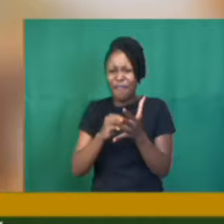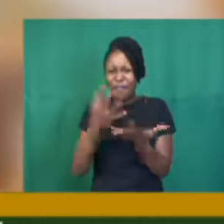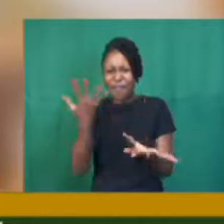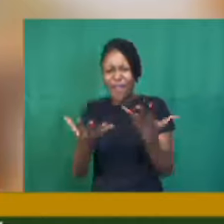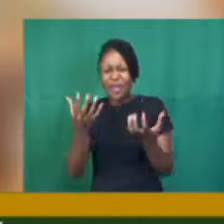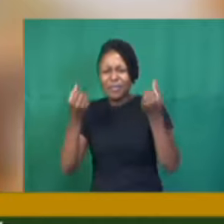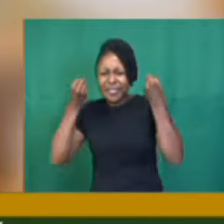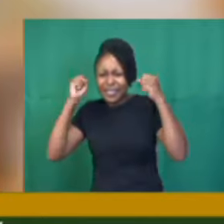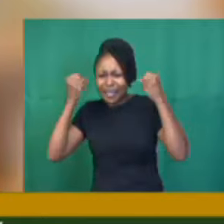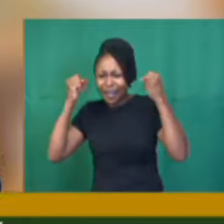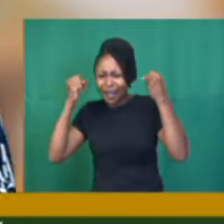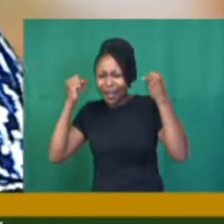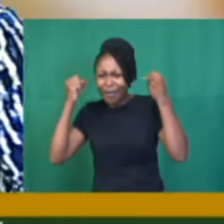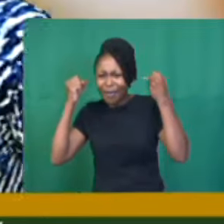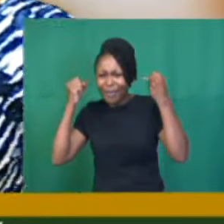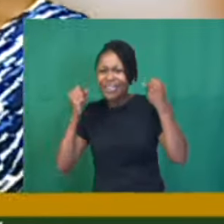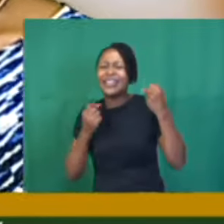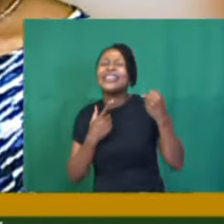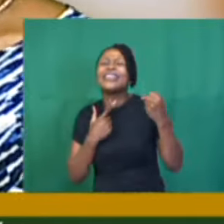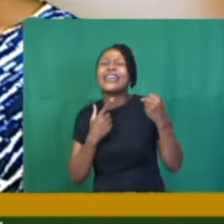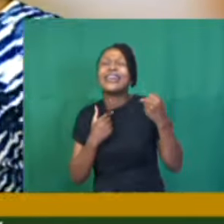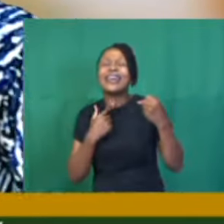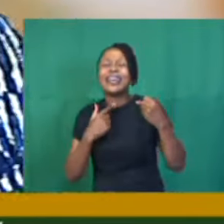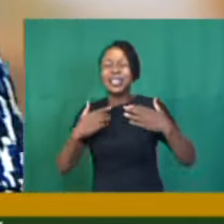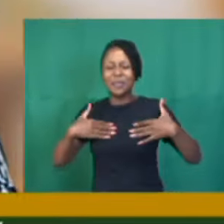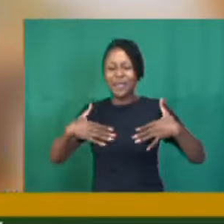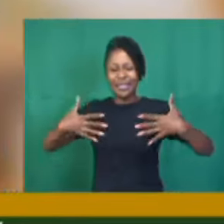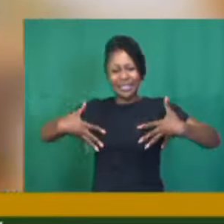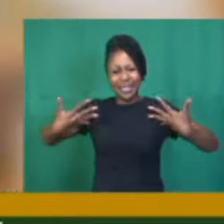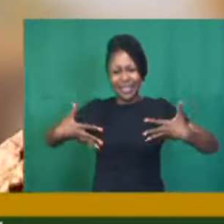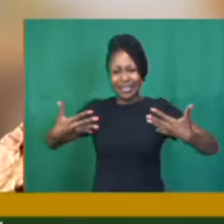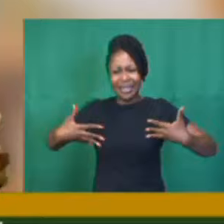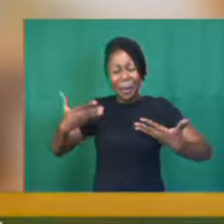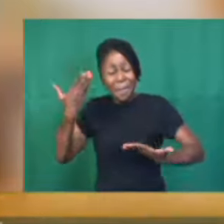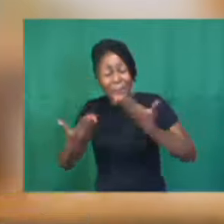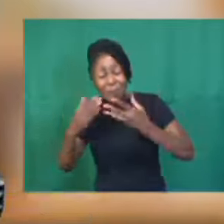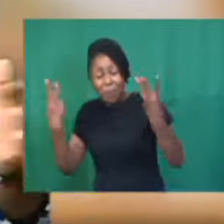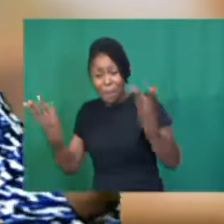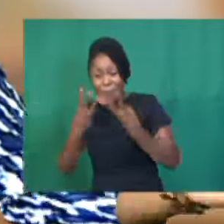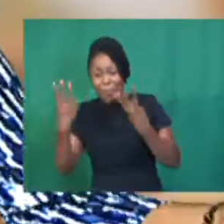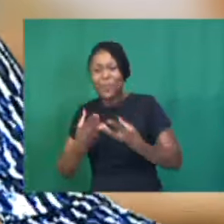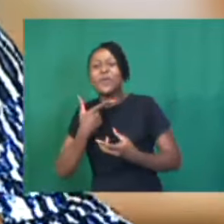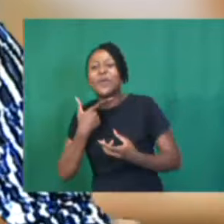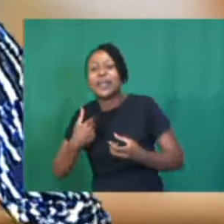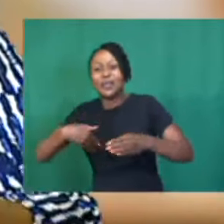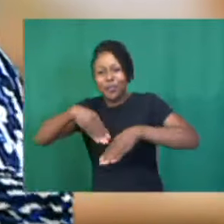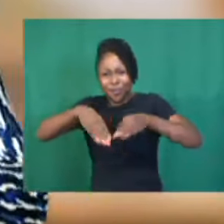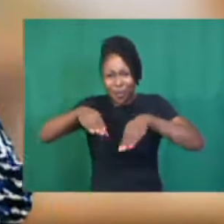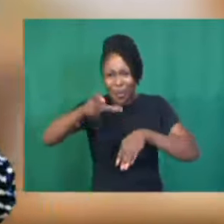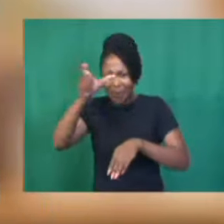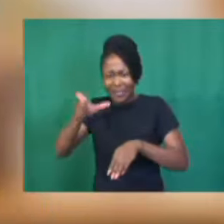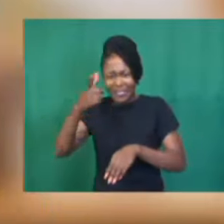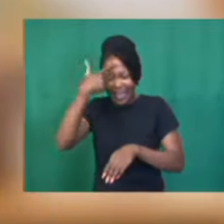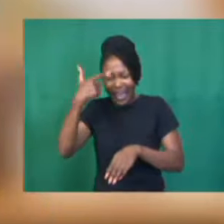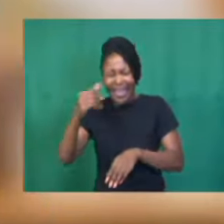hollow sound that made me smile. I am sure soccer players and maybe soccer fans can relate to that. You can